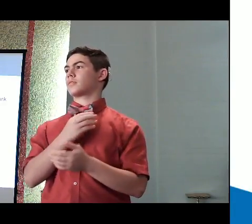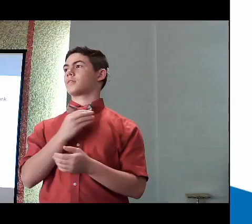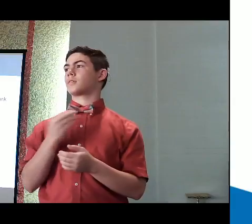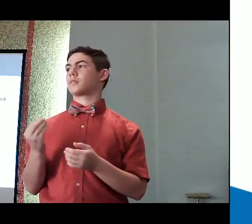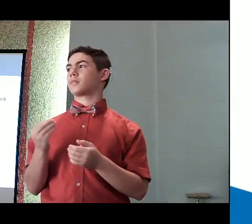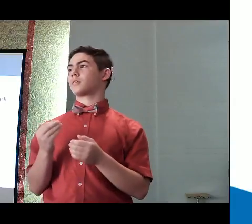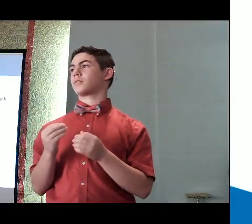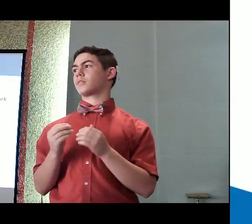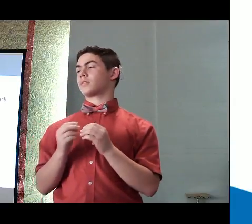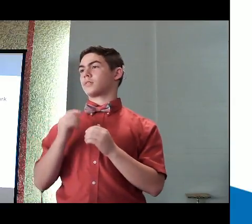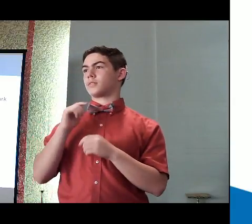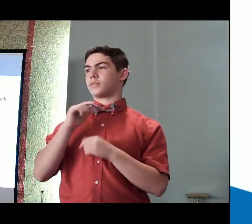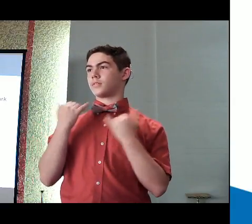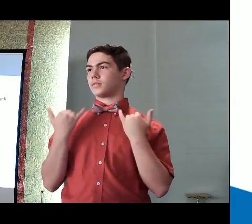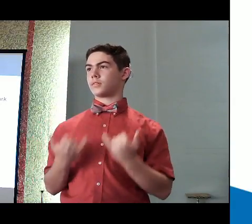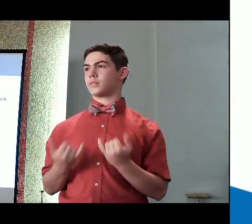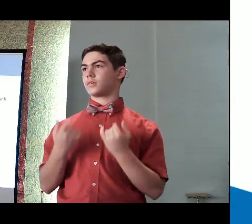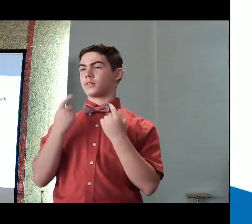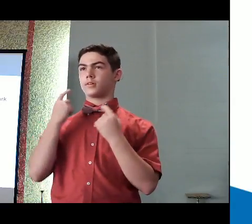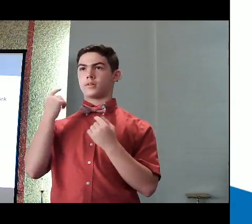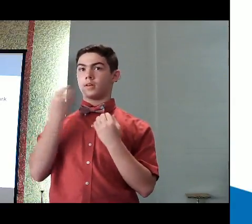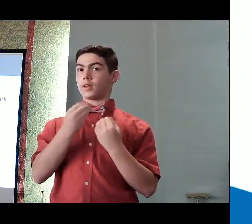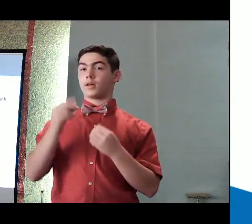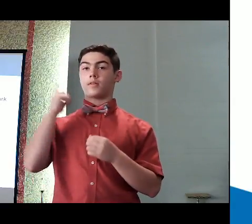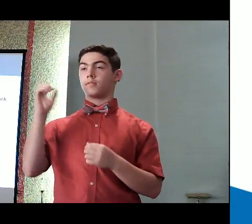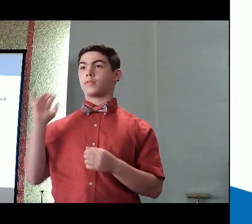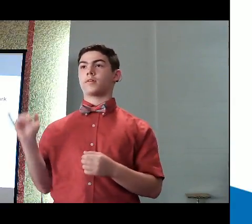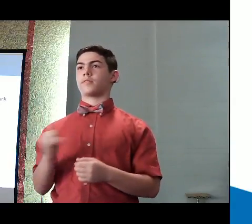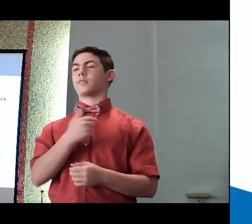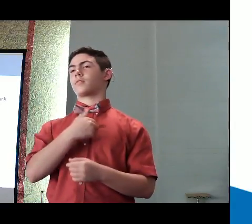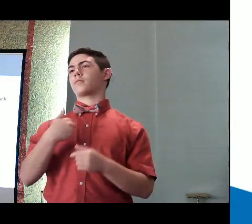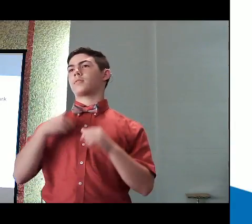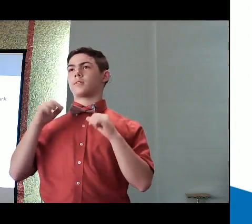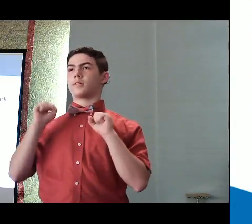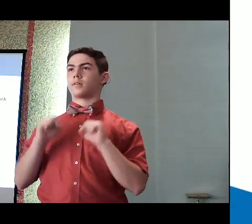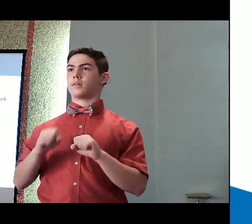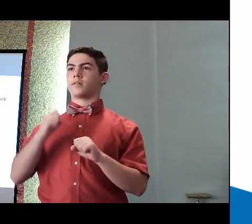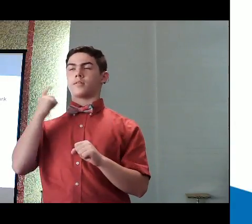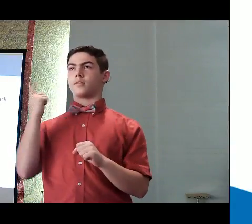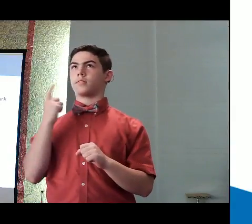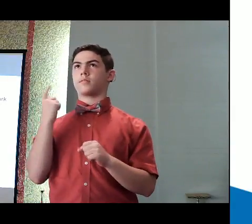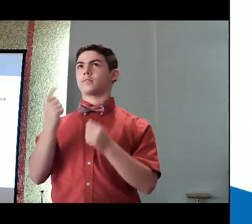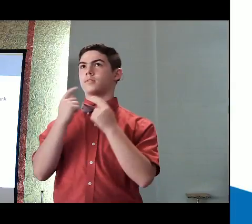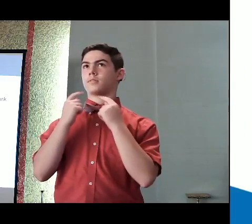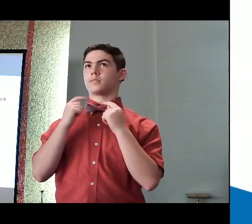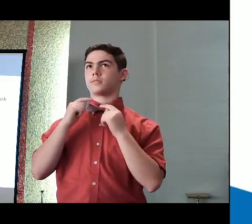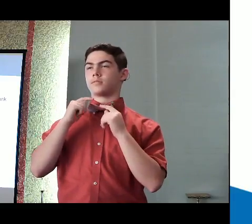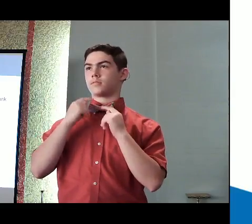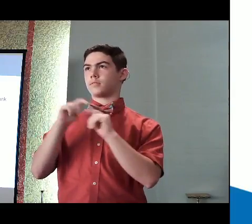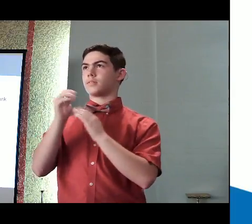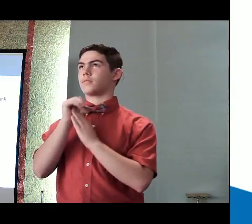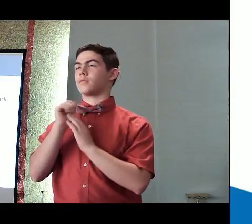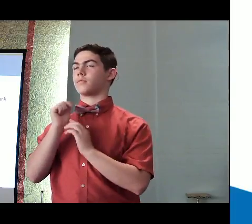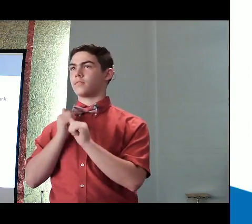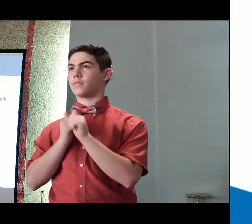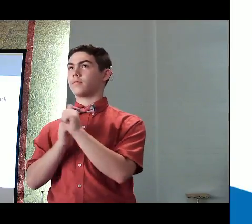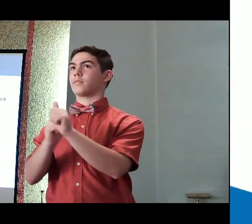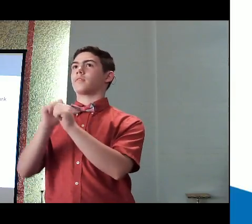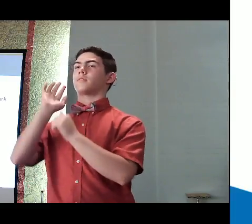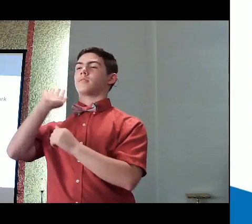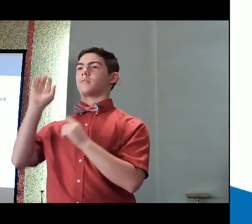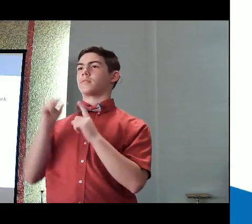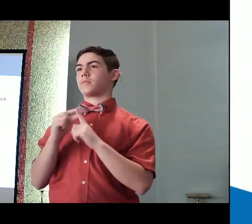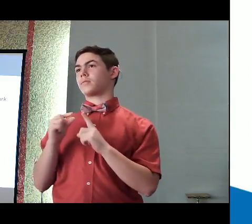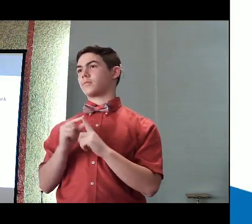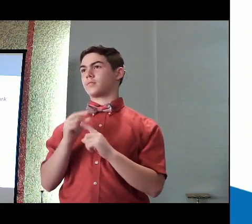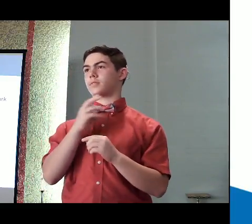tonight, beginning today, to be more and more men of God and loving our wives as you love us, Father. And we thank you again, Lord. We ask,